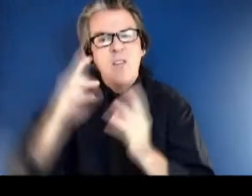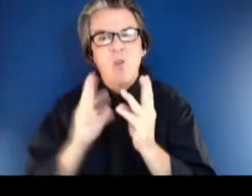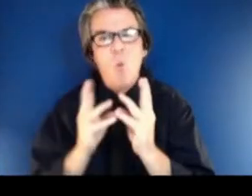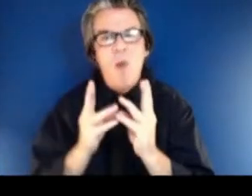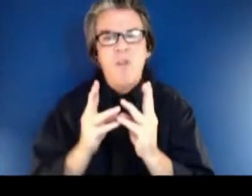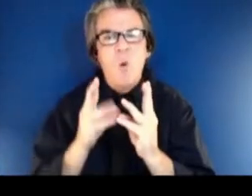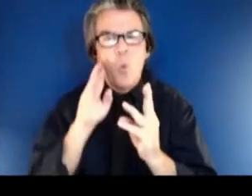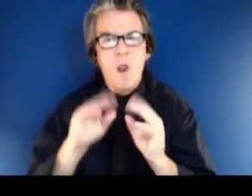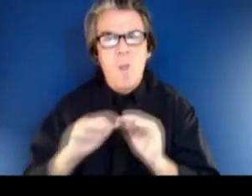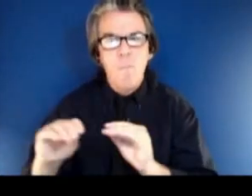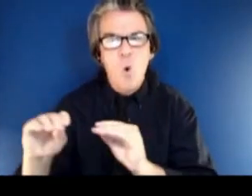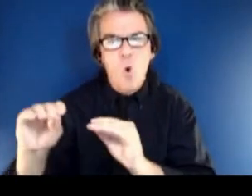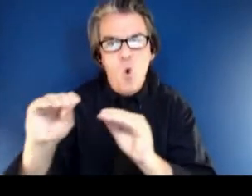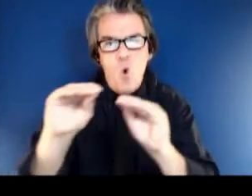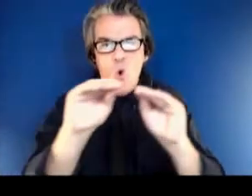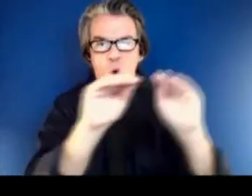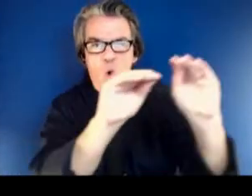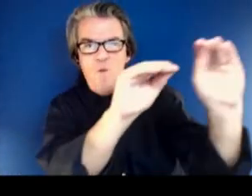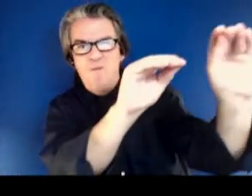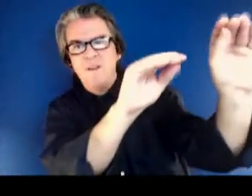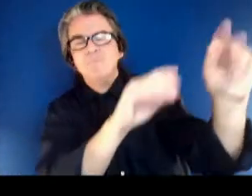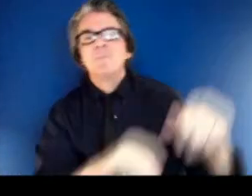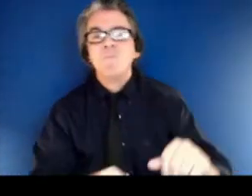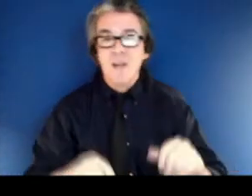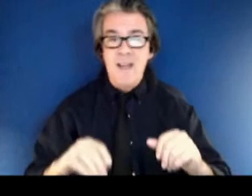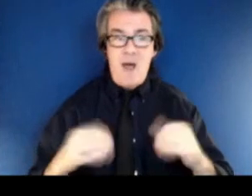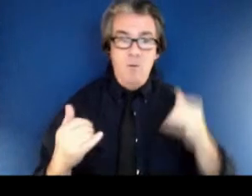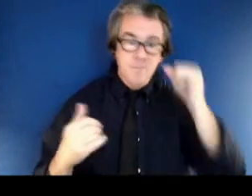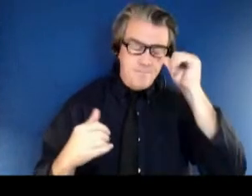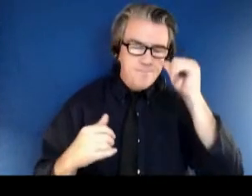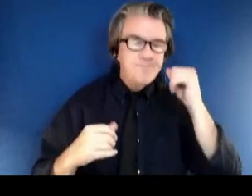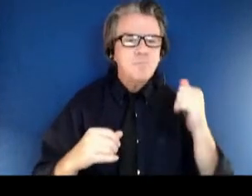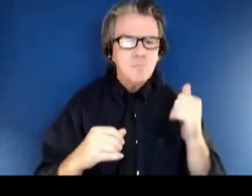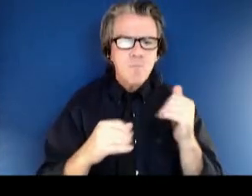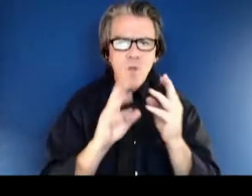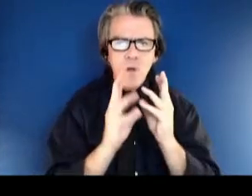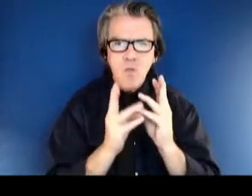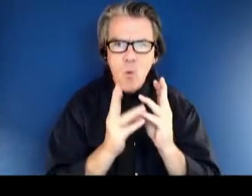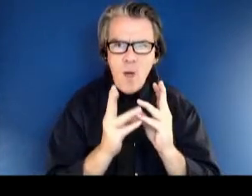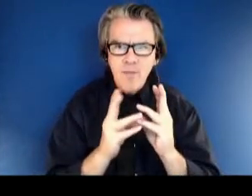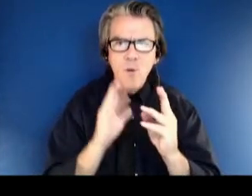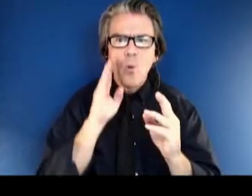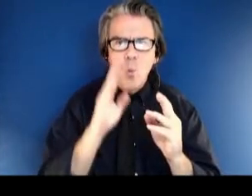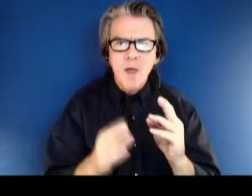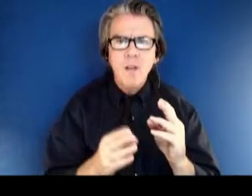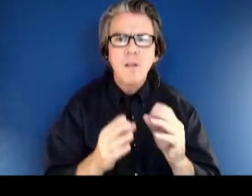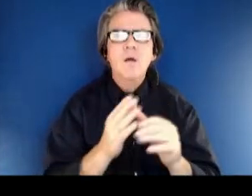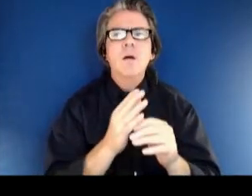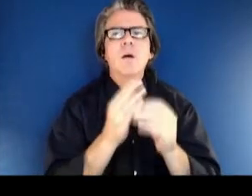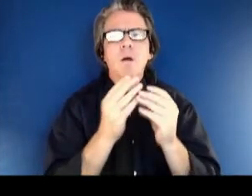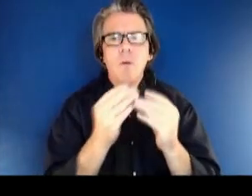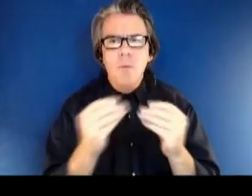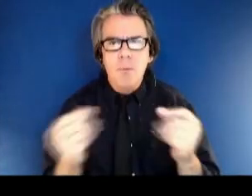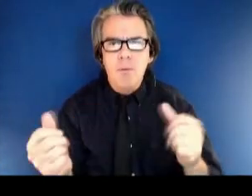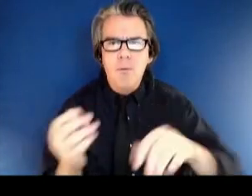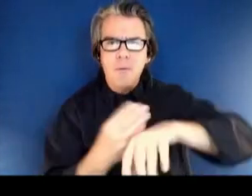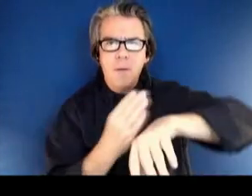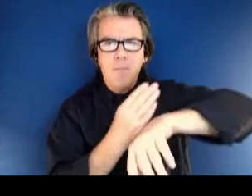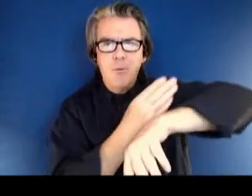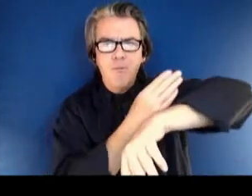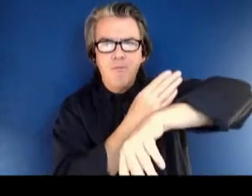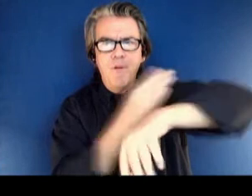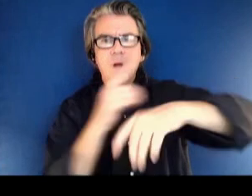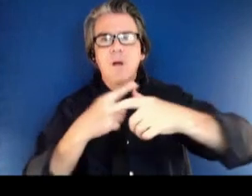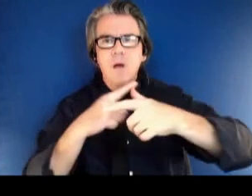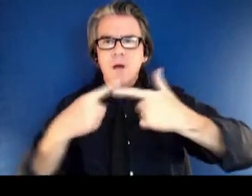respect to how long the weather will be in play and when we anticipate the weather reducing and